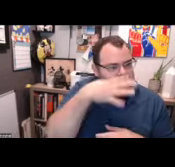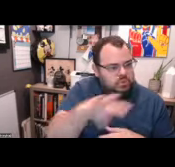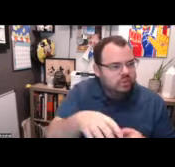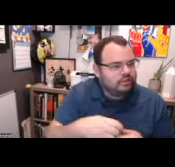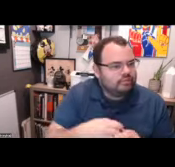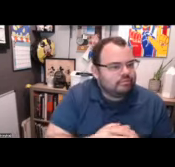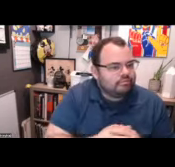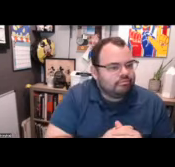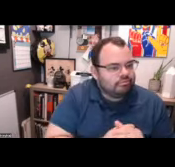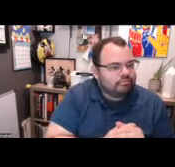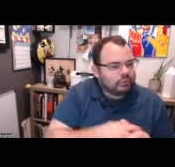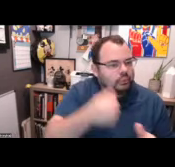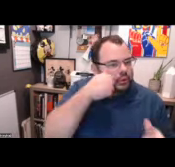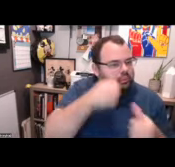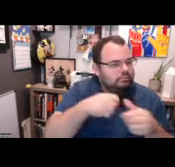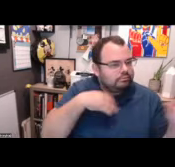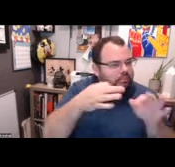I mean, why do you think that?